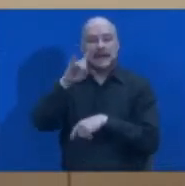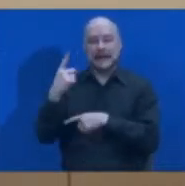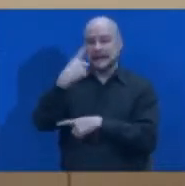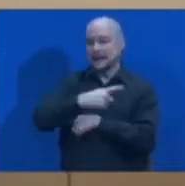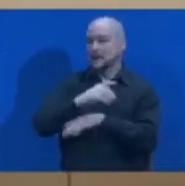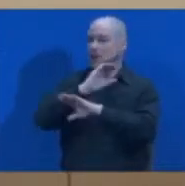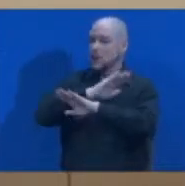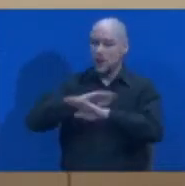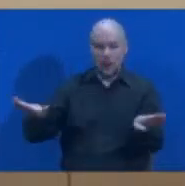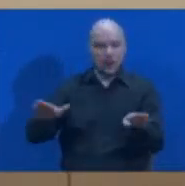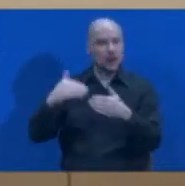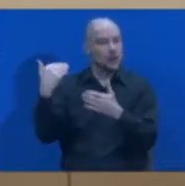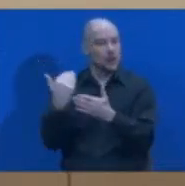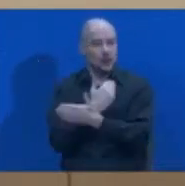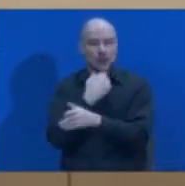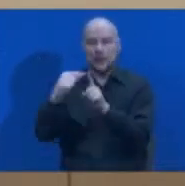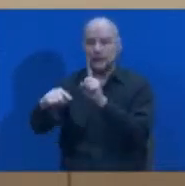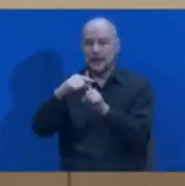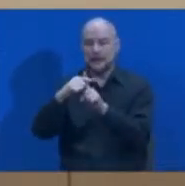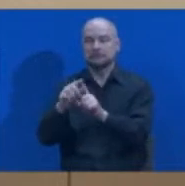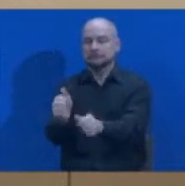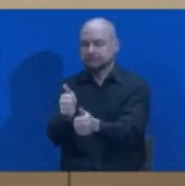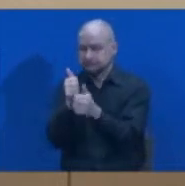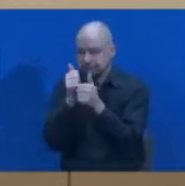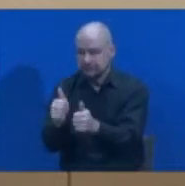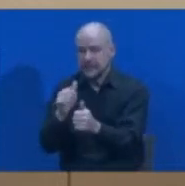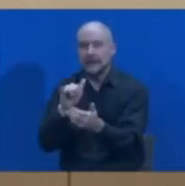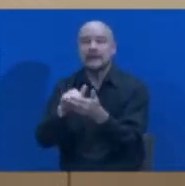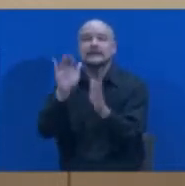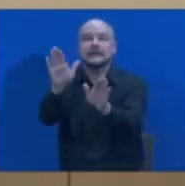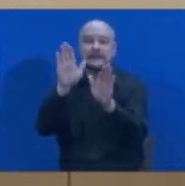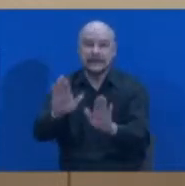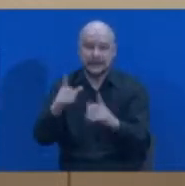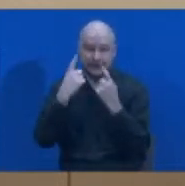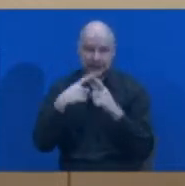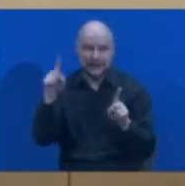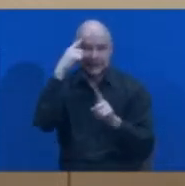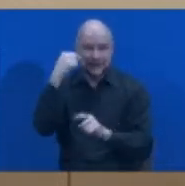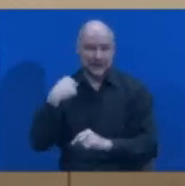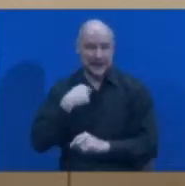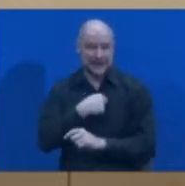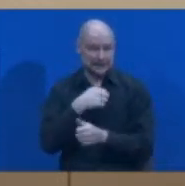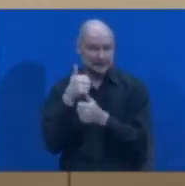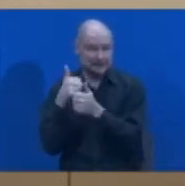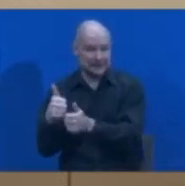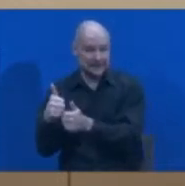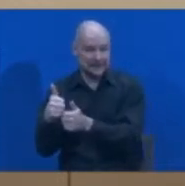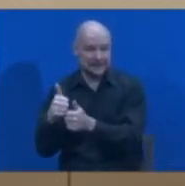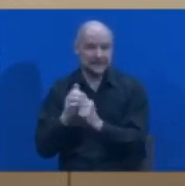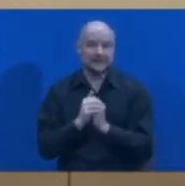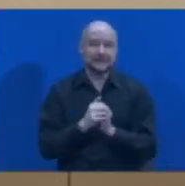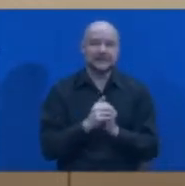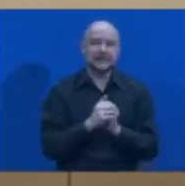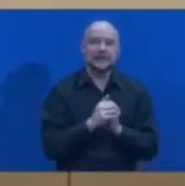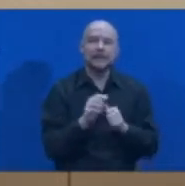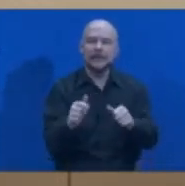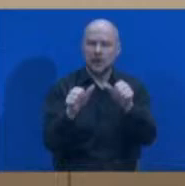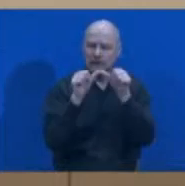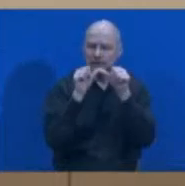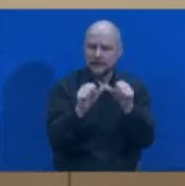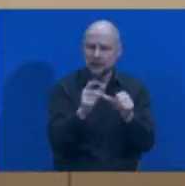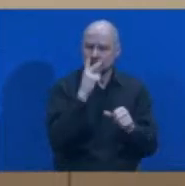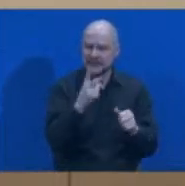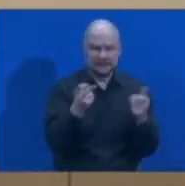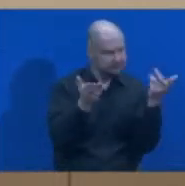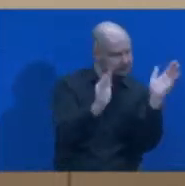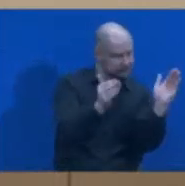new case, and I do believe that's an incredible success for us. We continue to see a disproportionate number